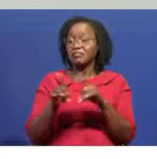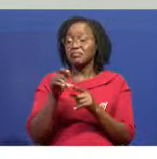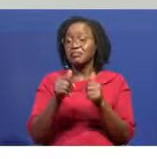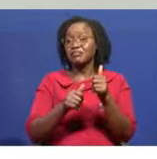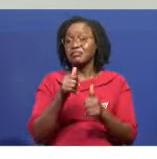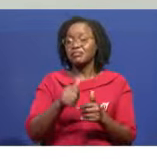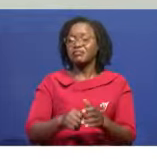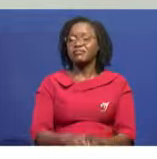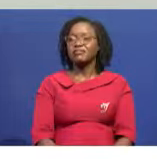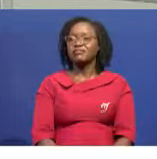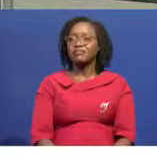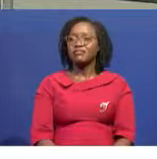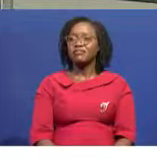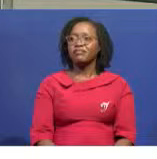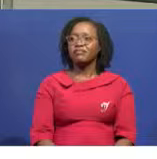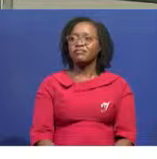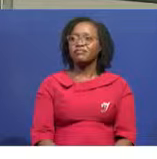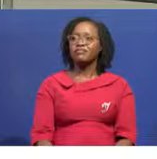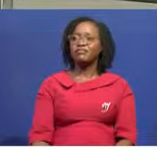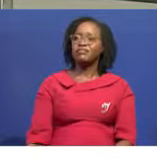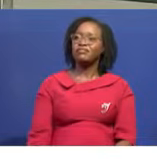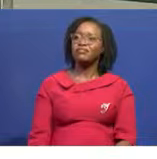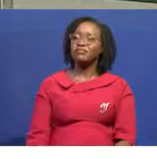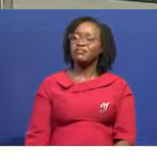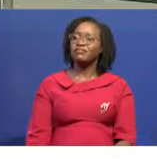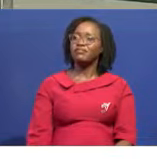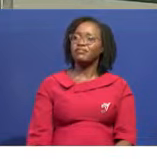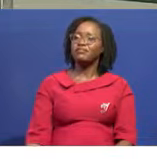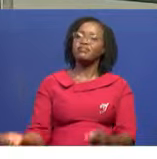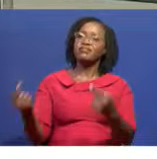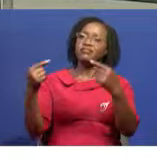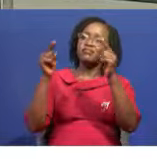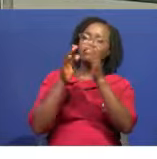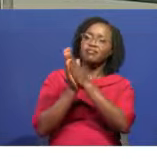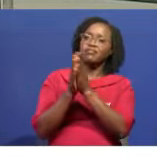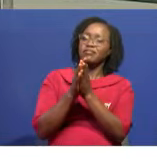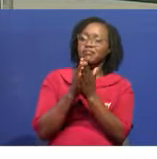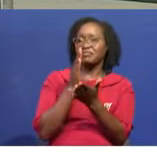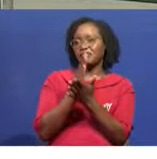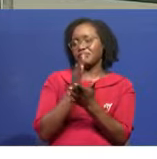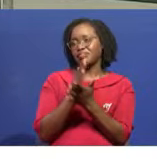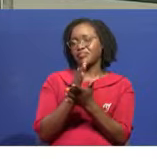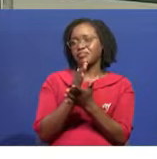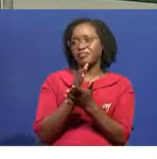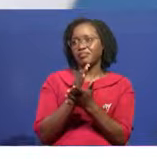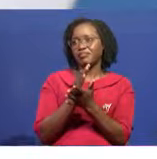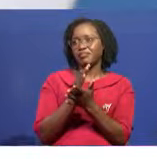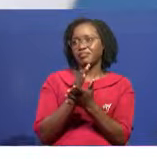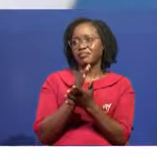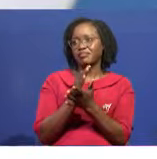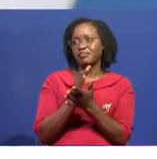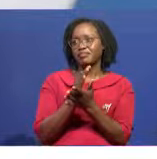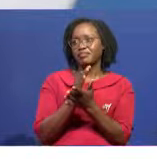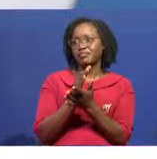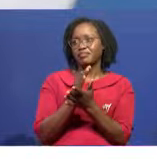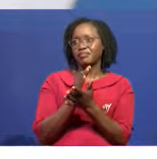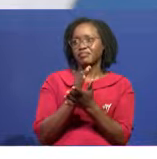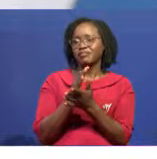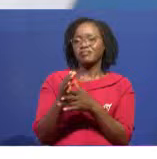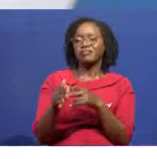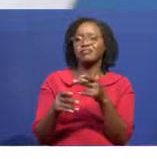have undergone as well? Well, in terms of the success stories, obviously, because we have managed to